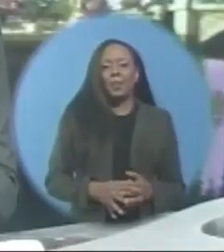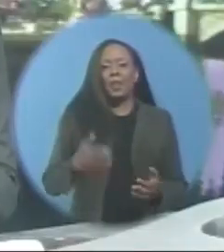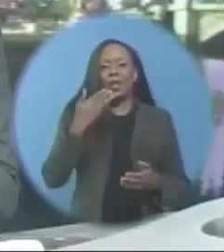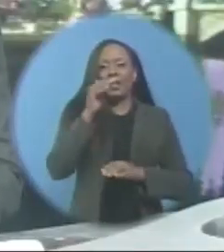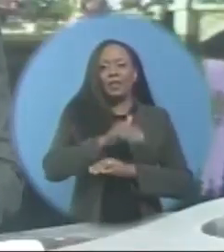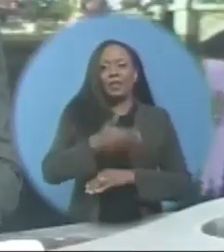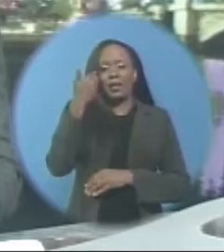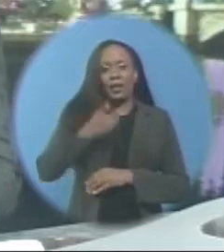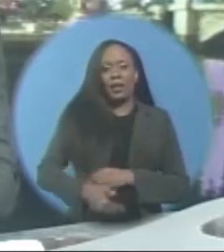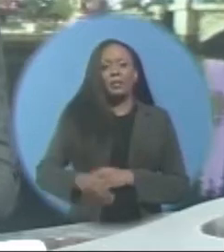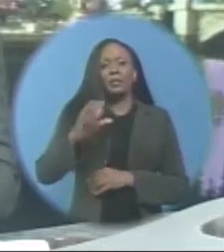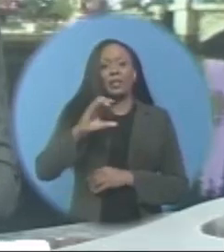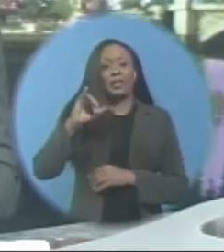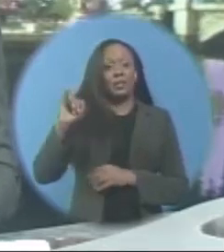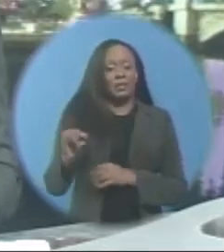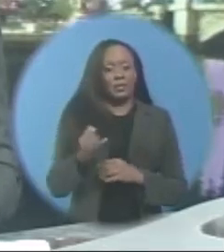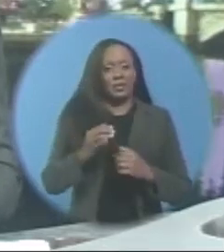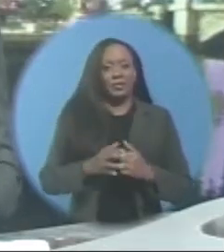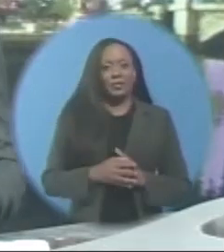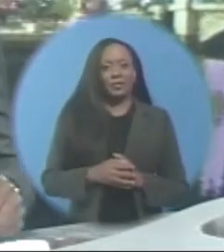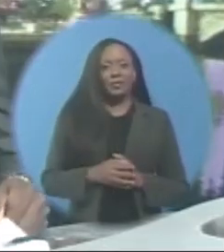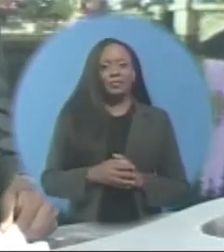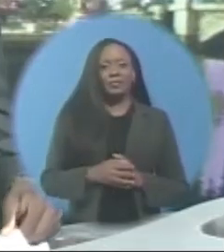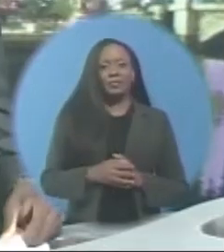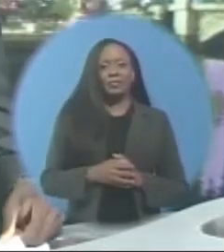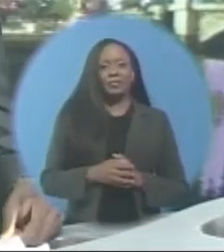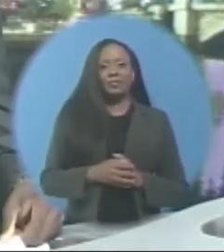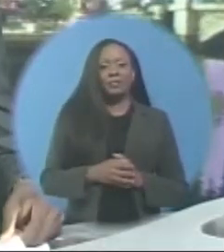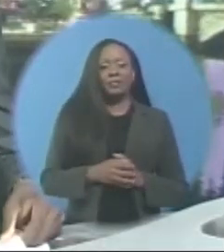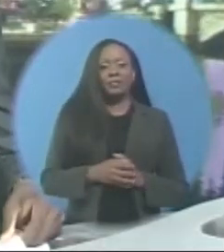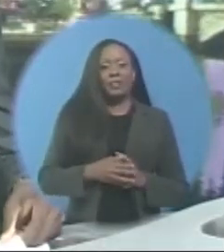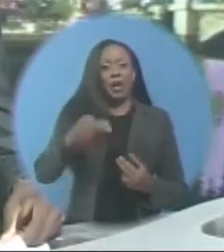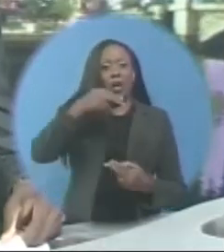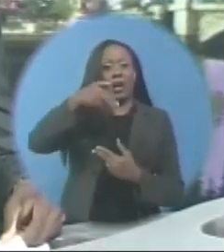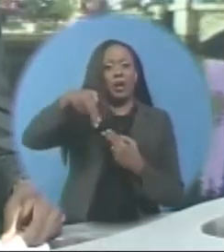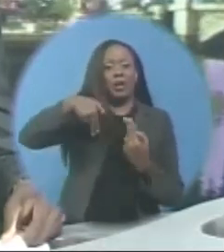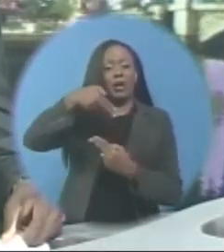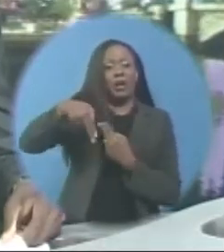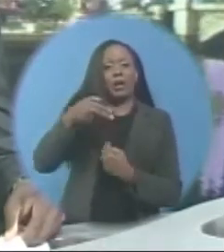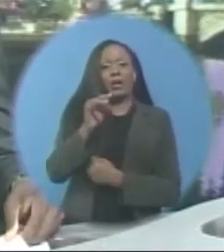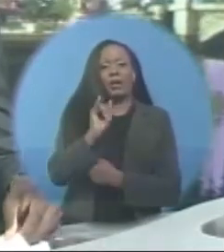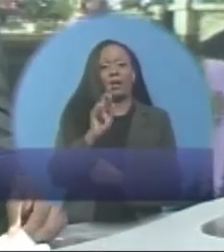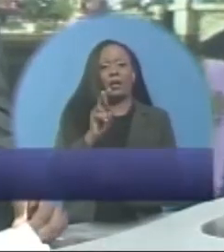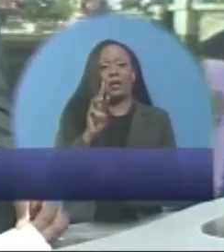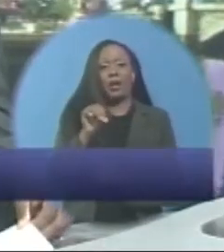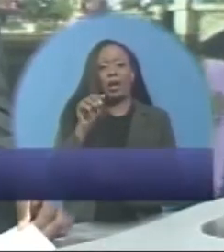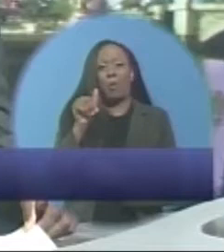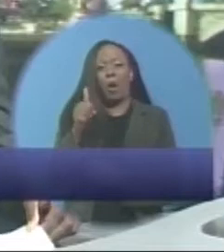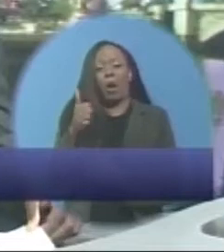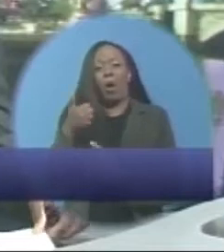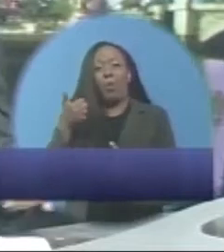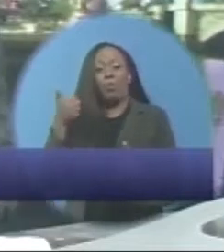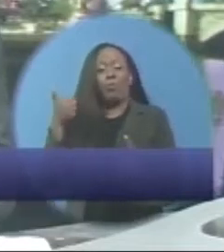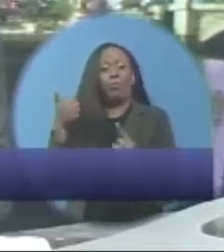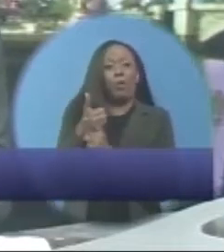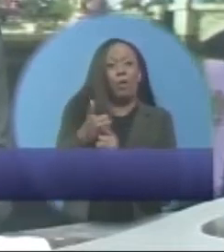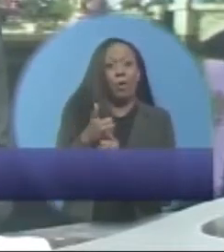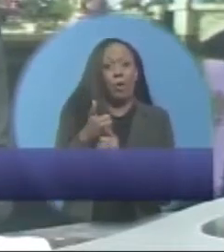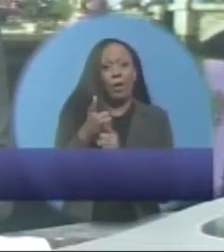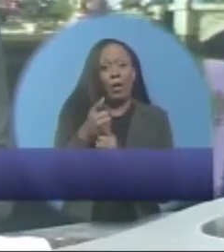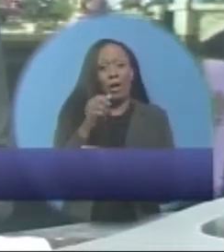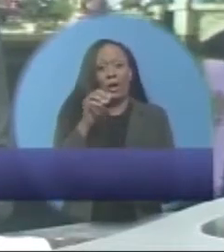Good evening, I'm Shane Jones, leading the news at 7. Hurricane Irma continues to batter Jacksonville, Florida,